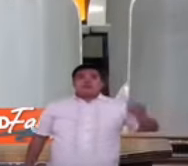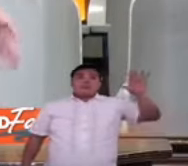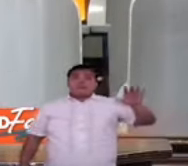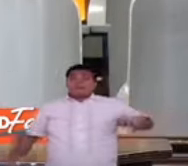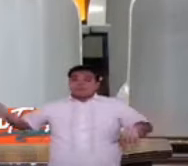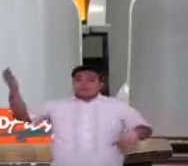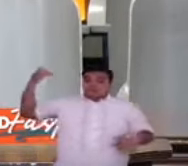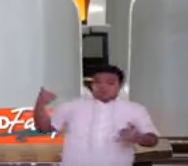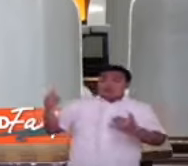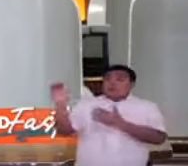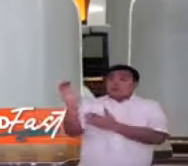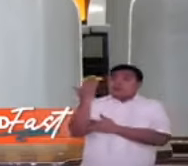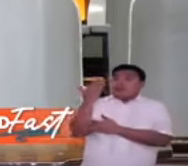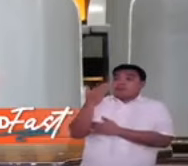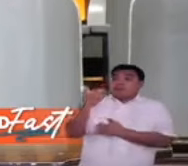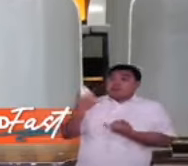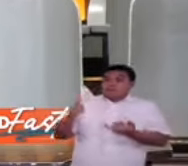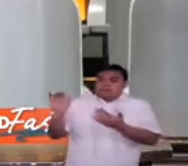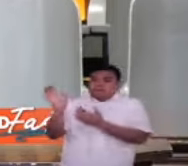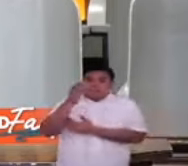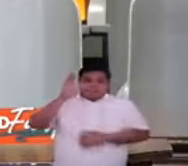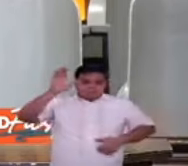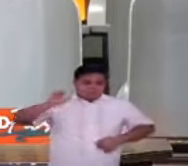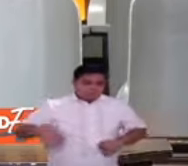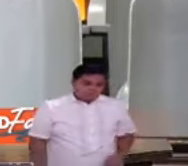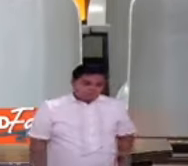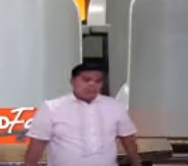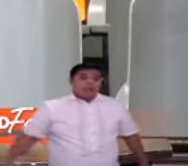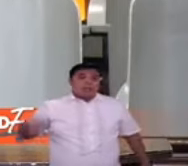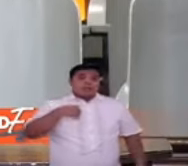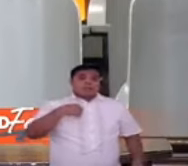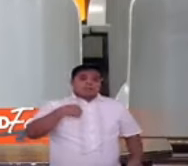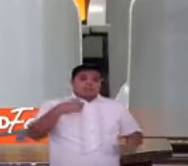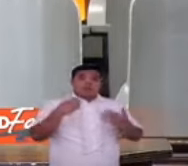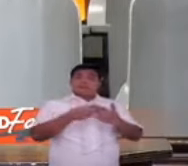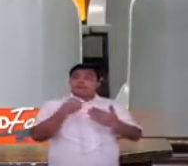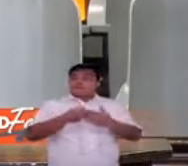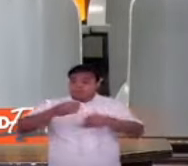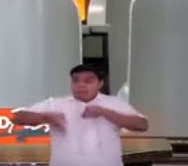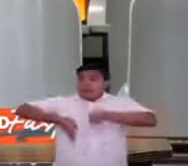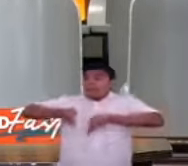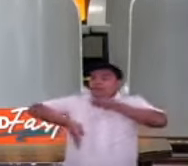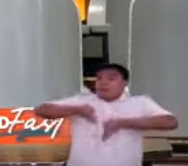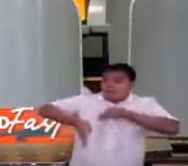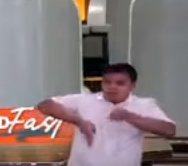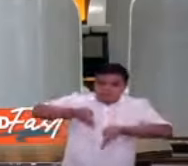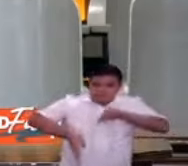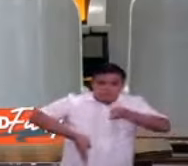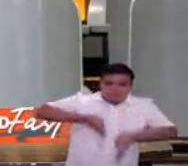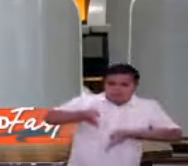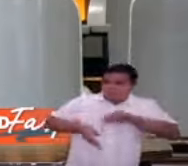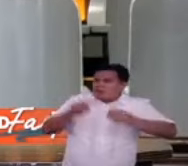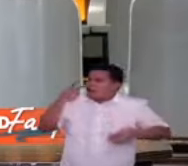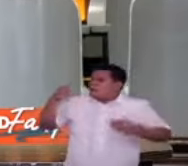Ganina, coming over, lalimang ka, man, this is it. Instead of just a simple bike, I saw a biker, just